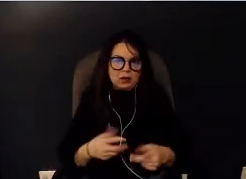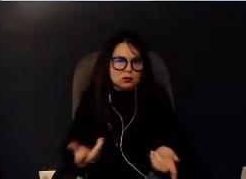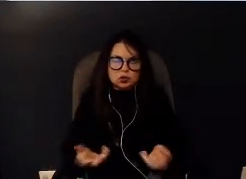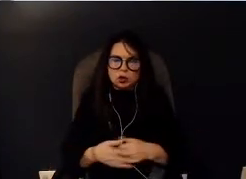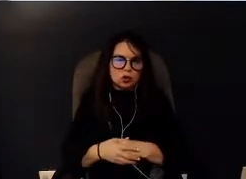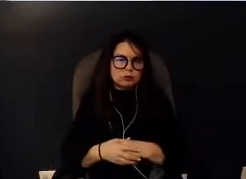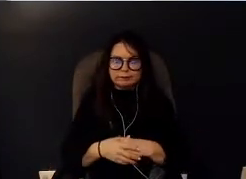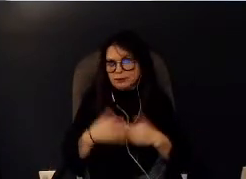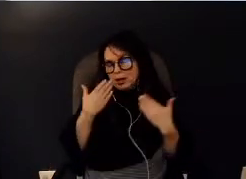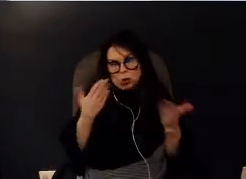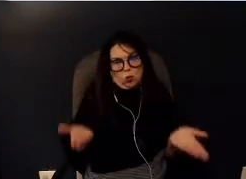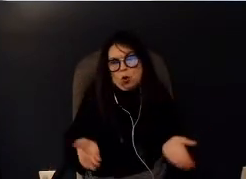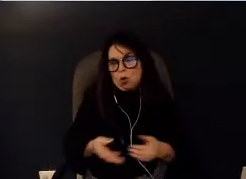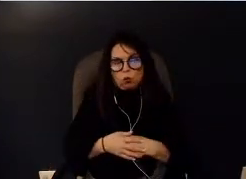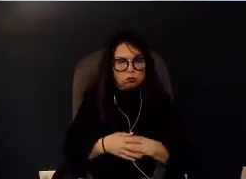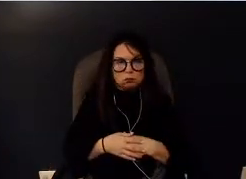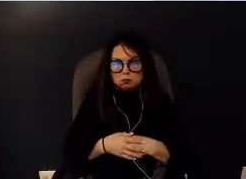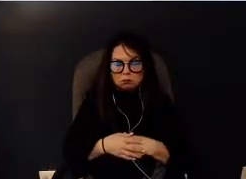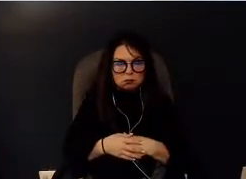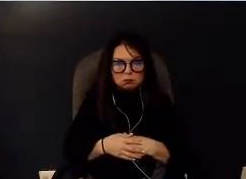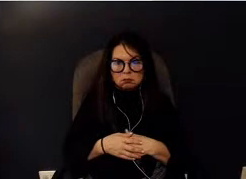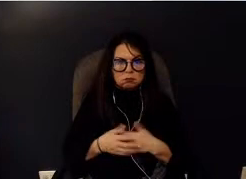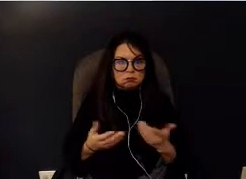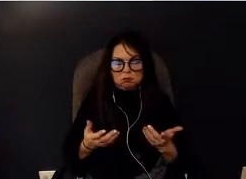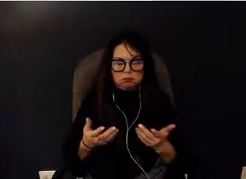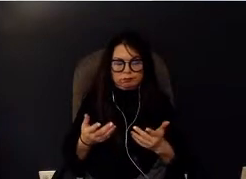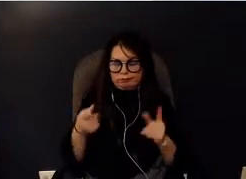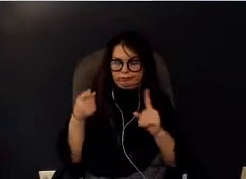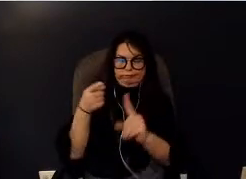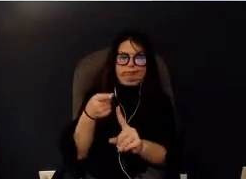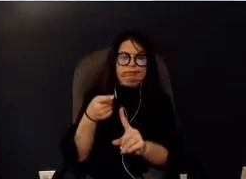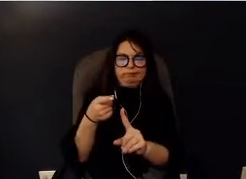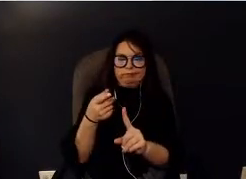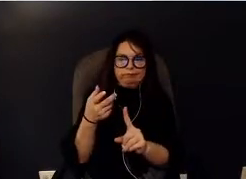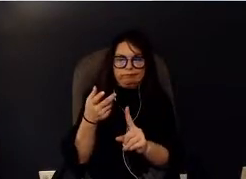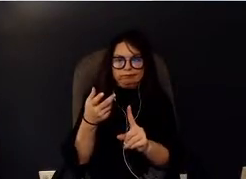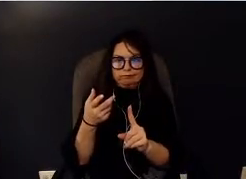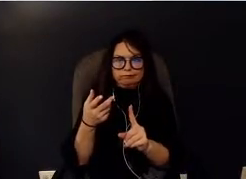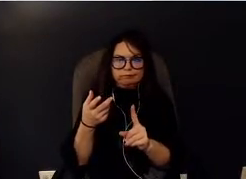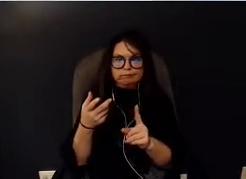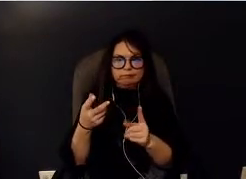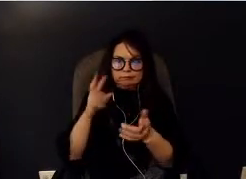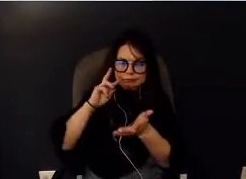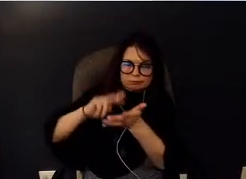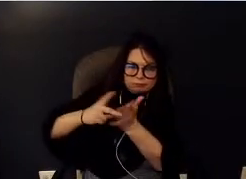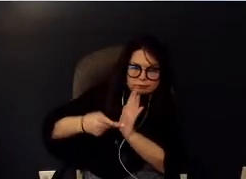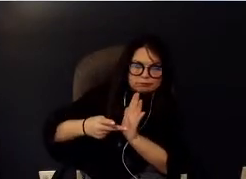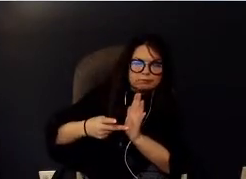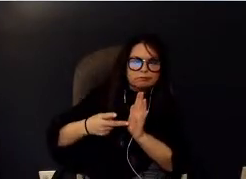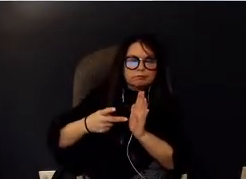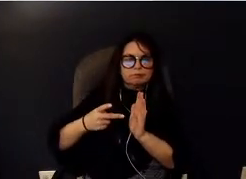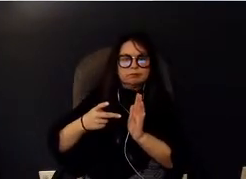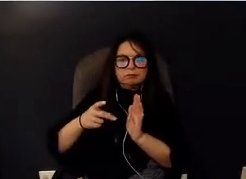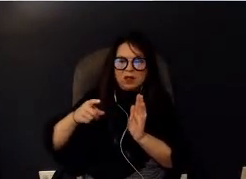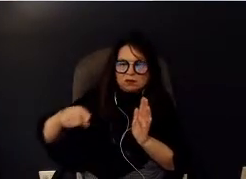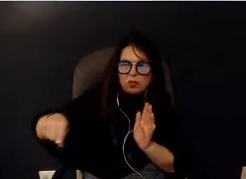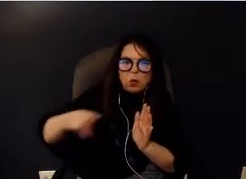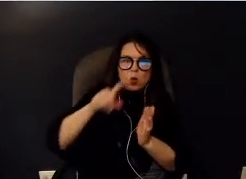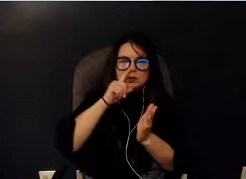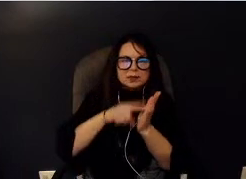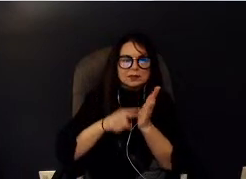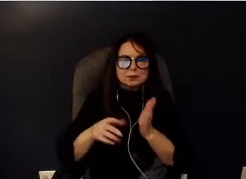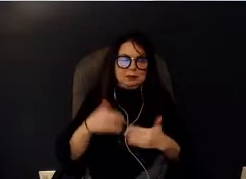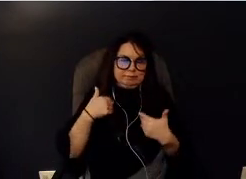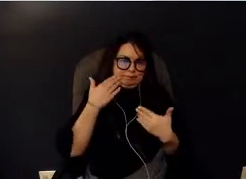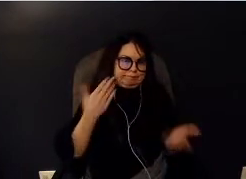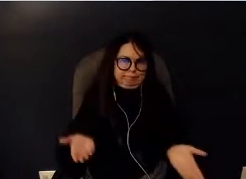I don't know what the intentions of all of those inspectors are. But what I can say is